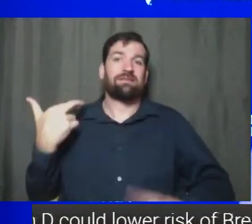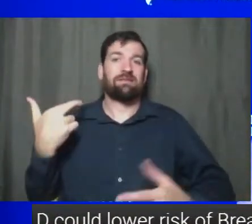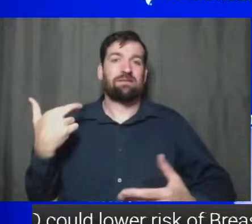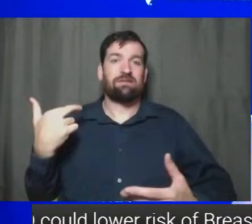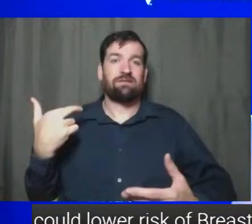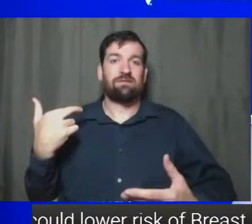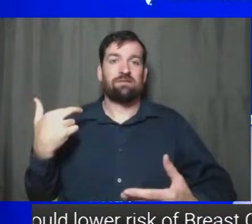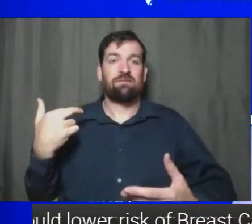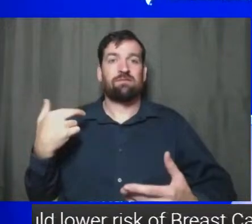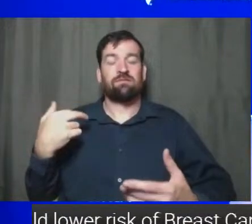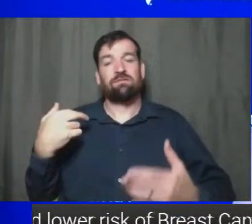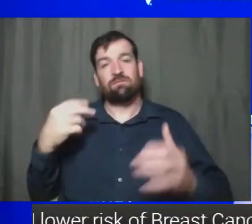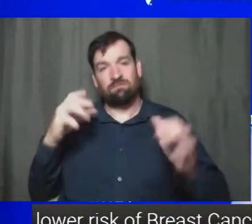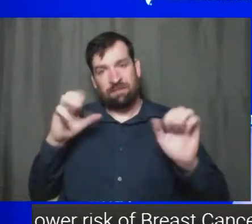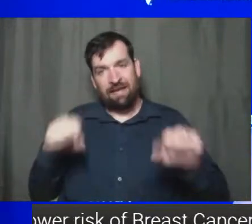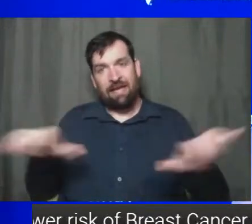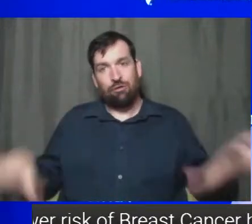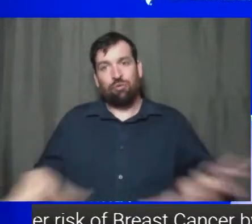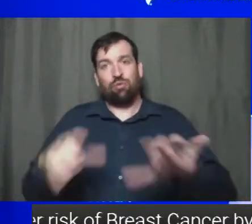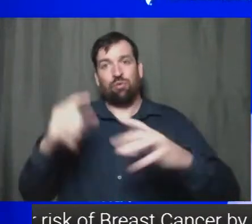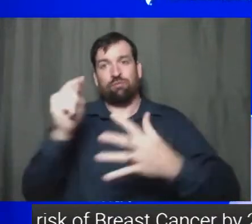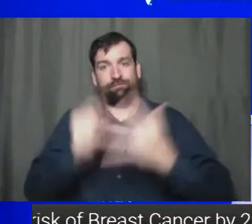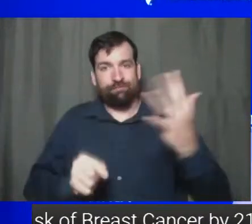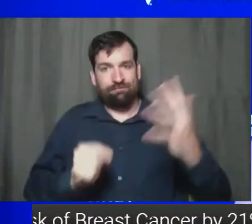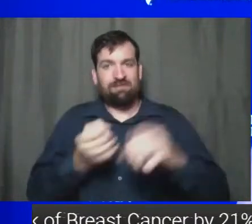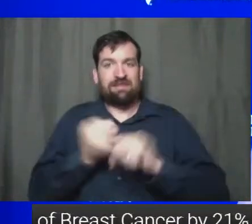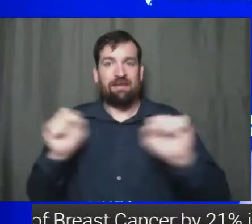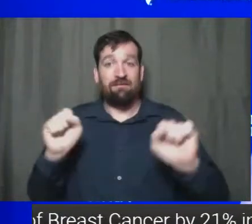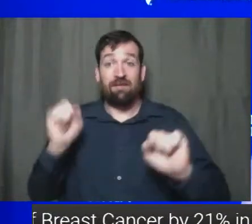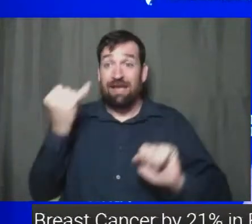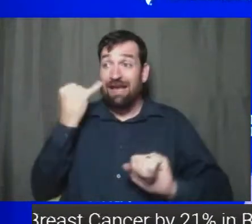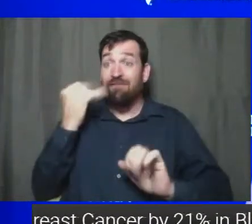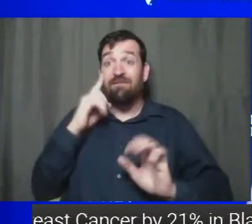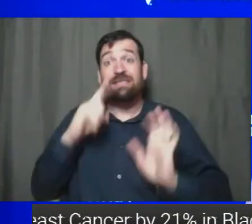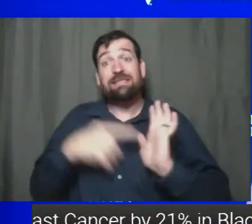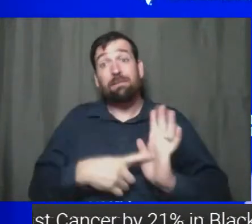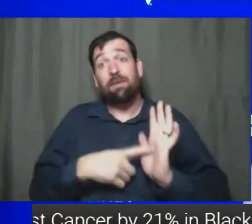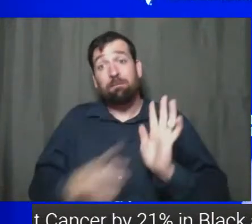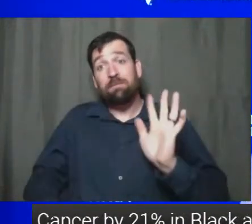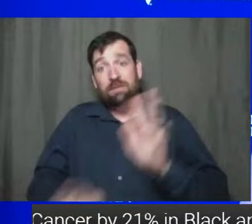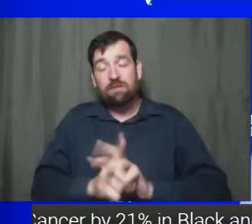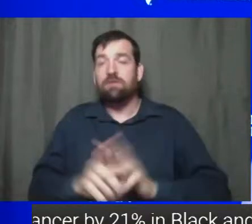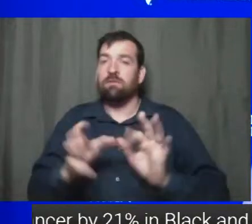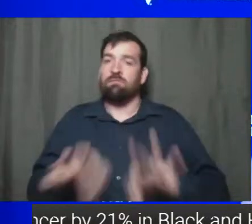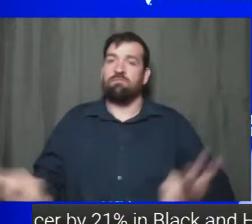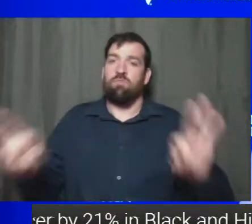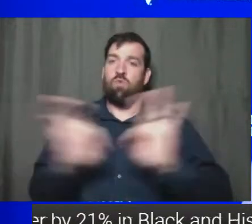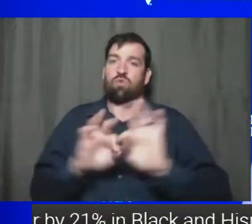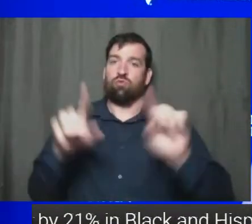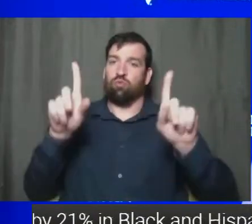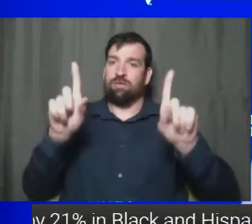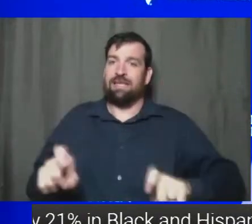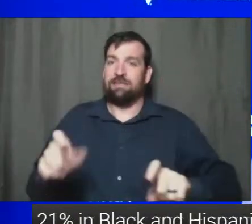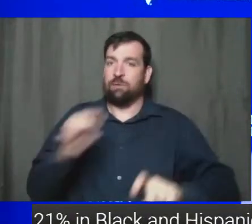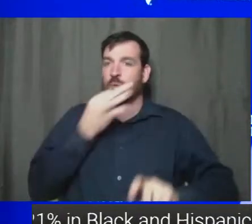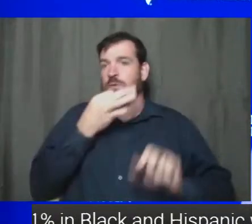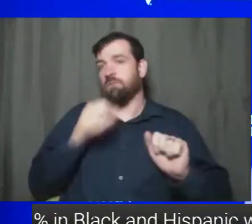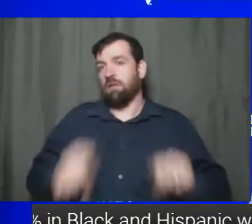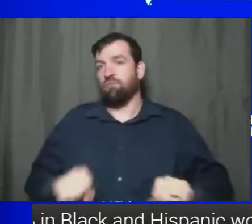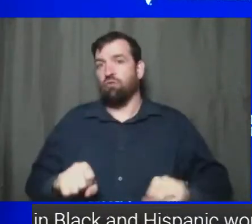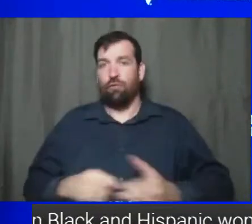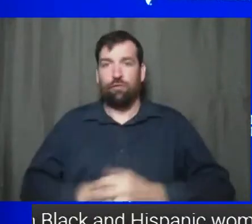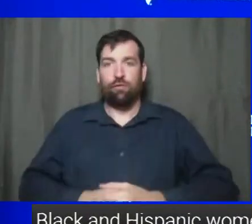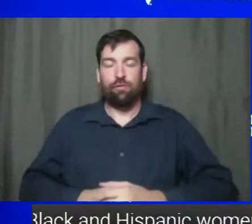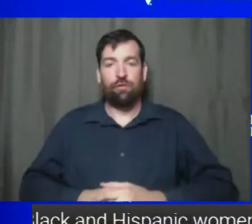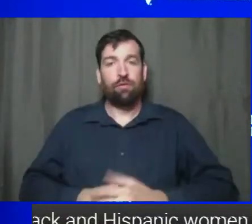go and do those things safely. Again, if you develop symptoms, it is very important to test as soon as you get symptoms. That way you can also get